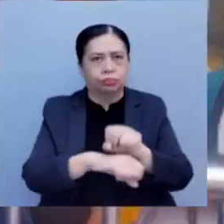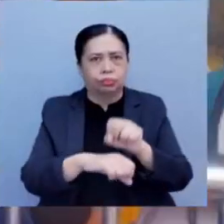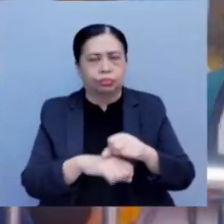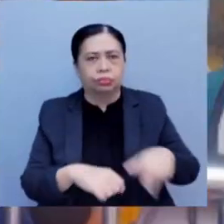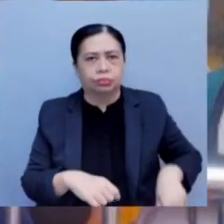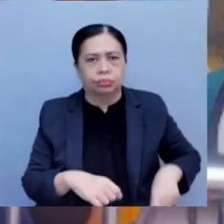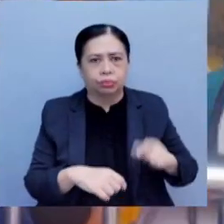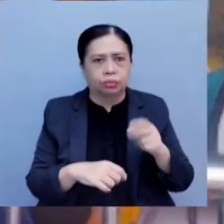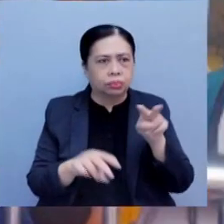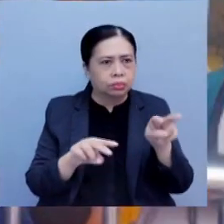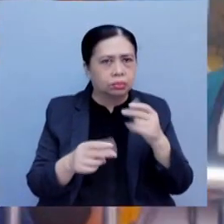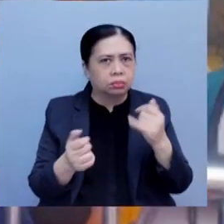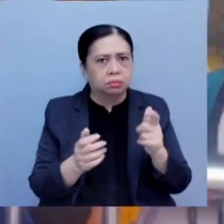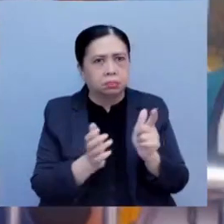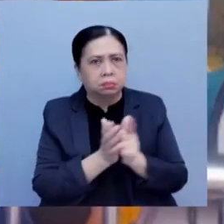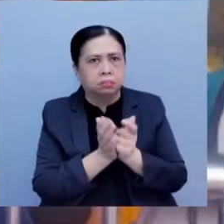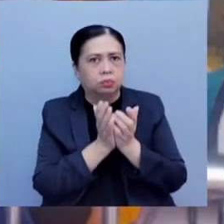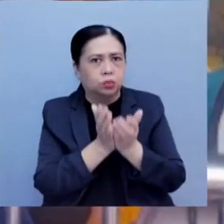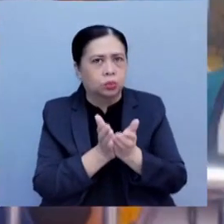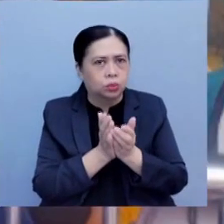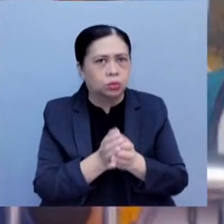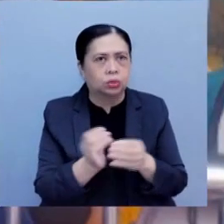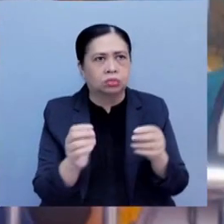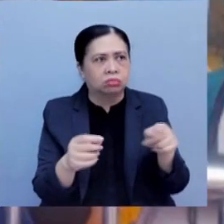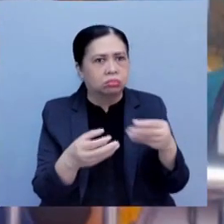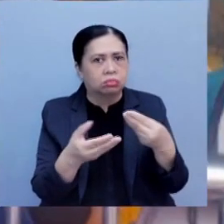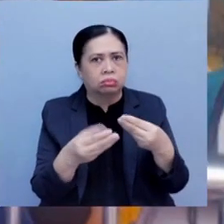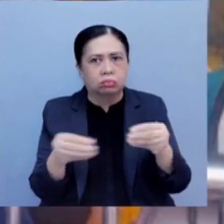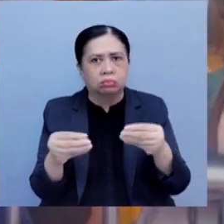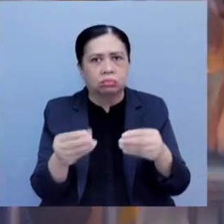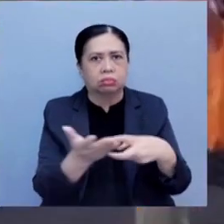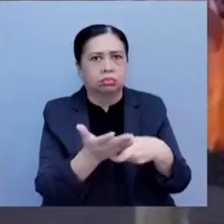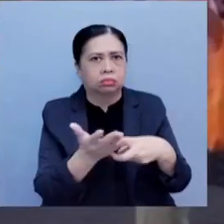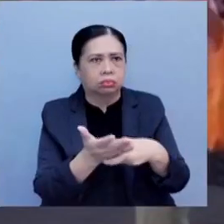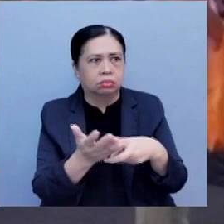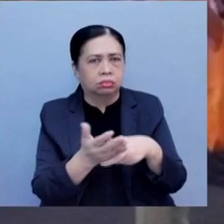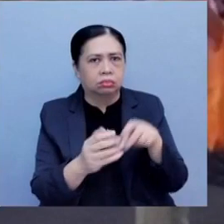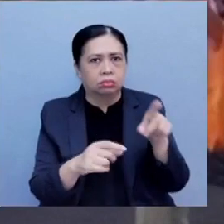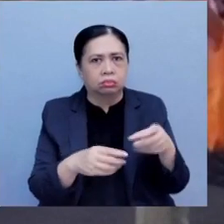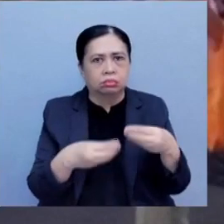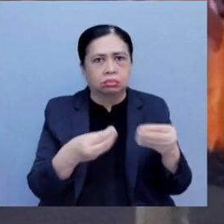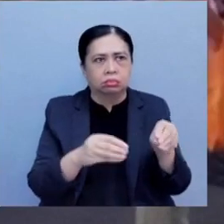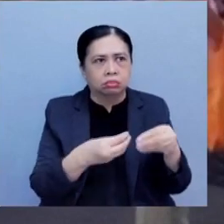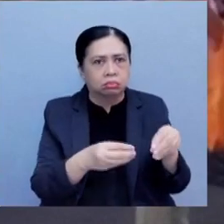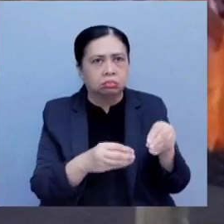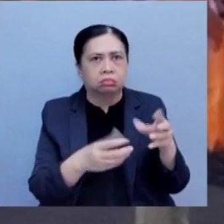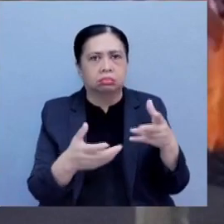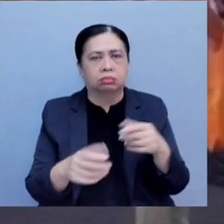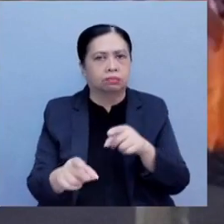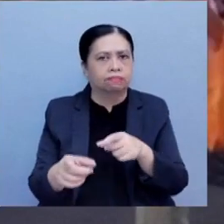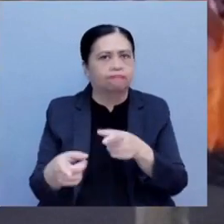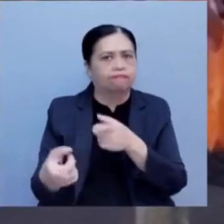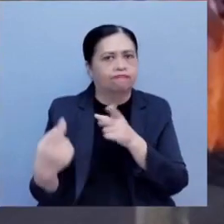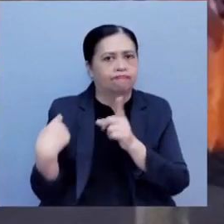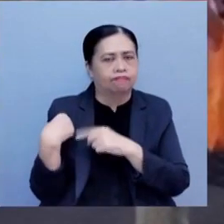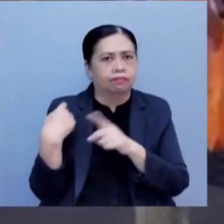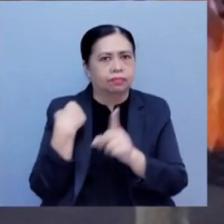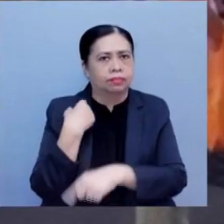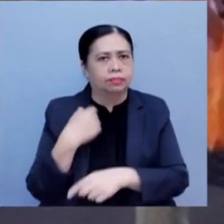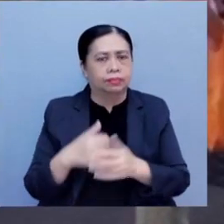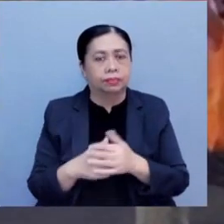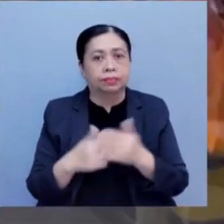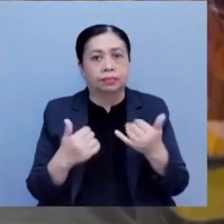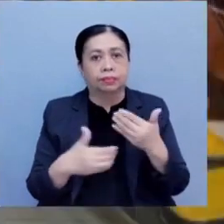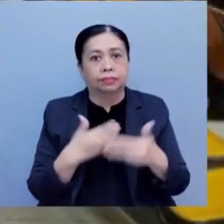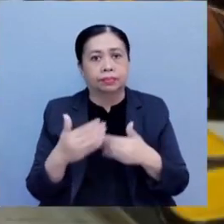for any illegal boat ticket stopping individuals which may be held liable. So far, terminal operations are